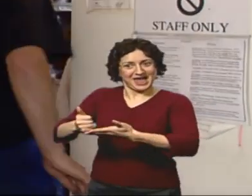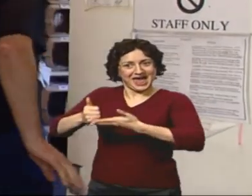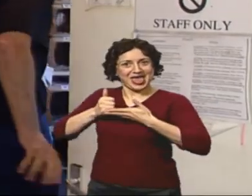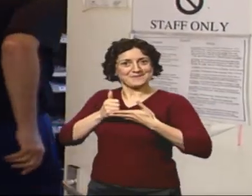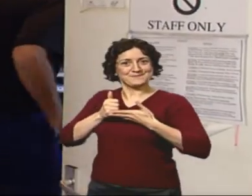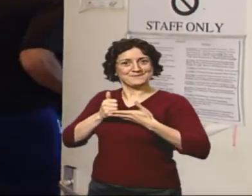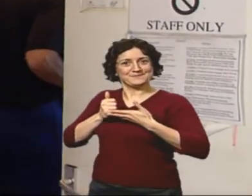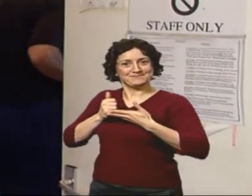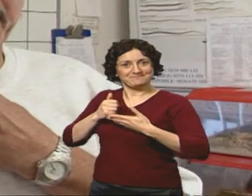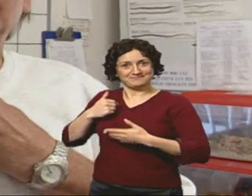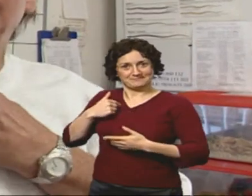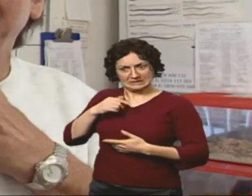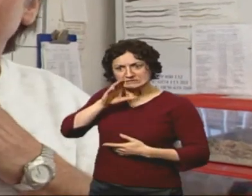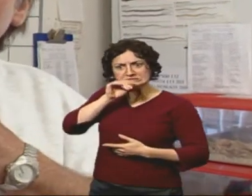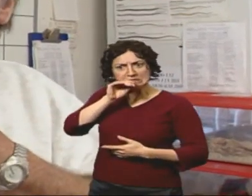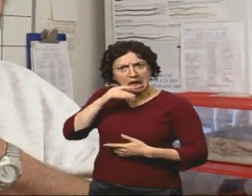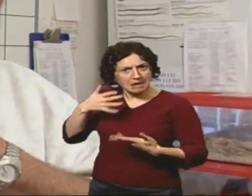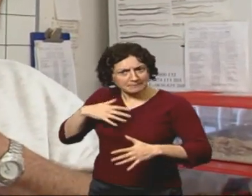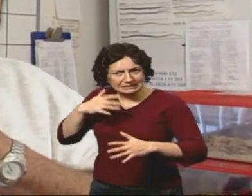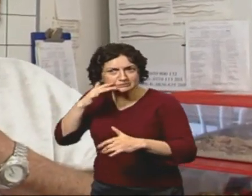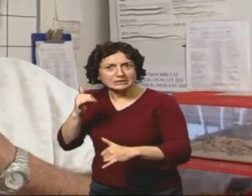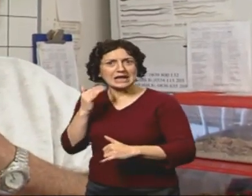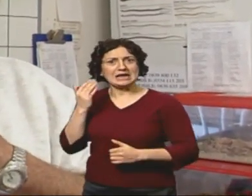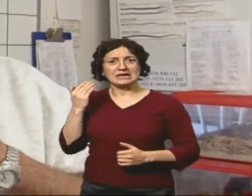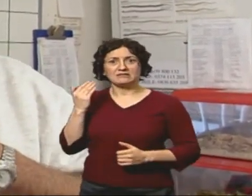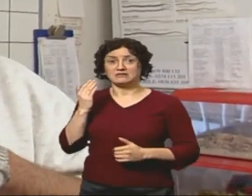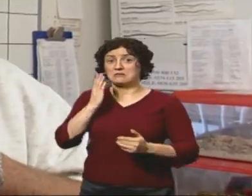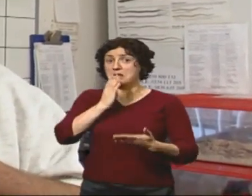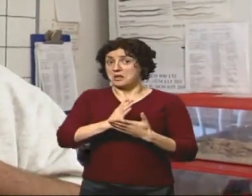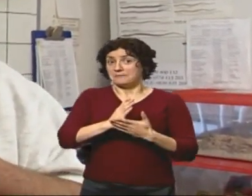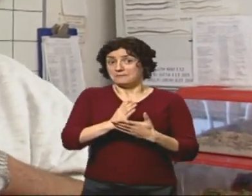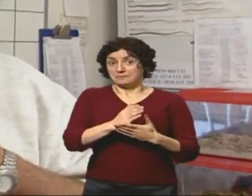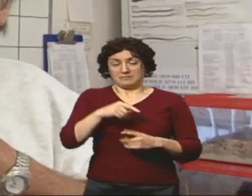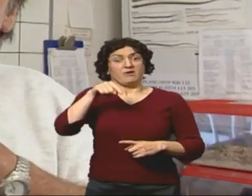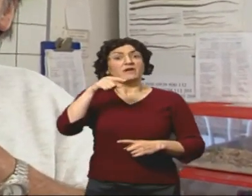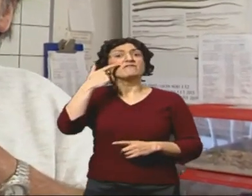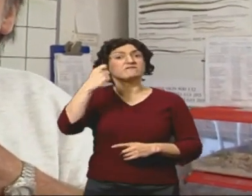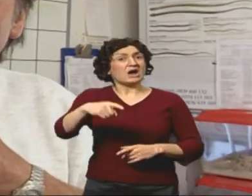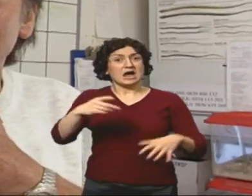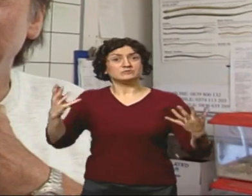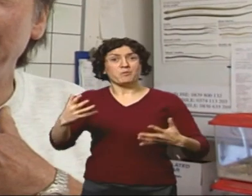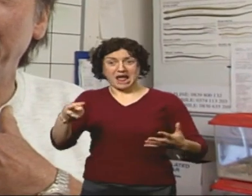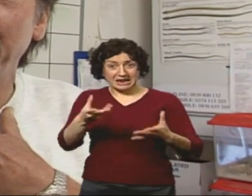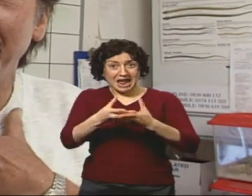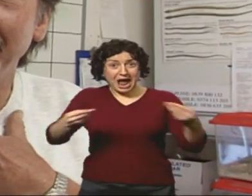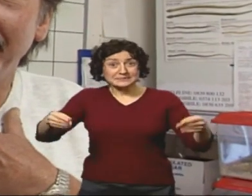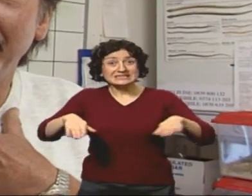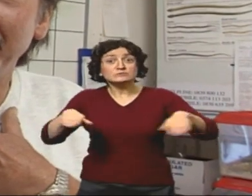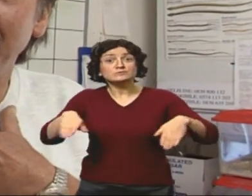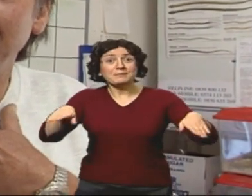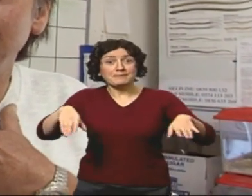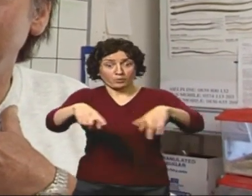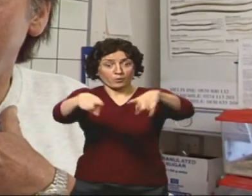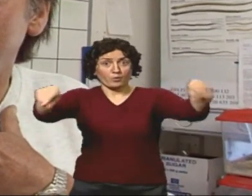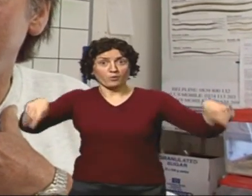earlier. Believe it or not, it was on our swimming pool. Really? Yeah, but it's a derelict swimming pool.